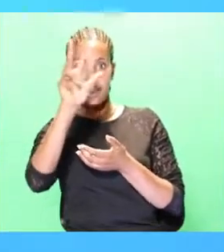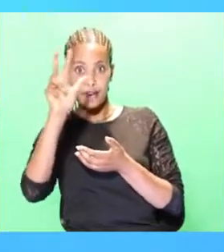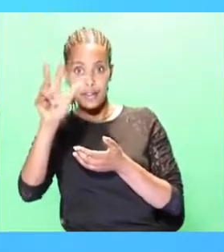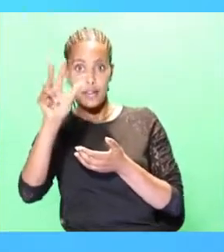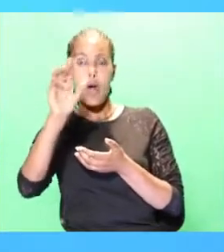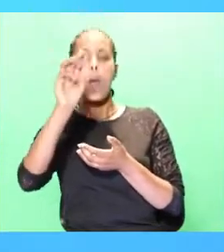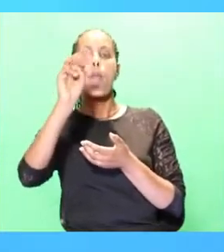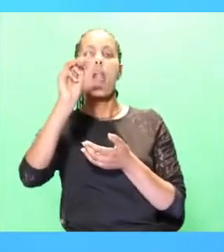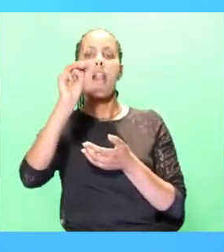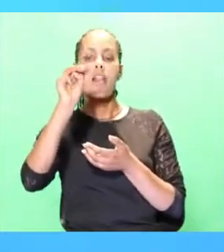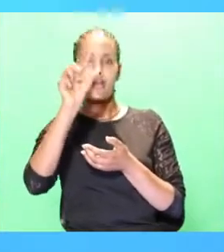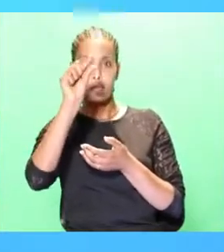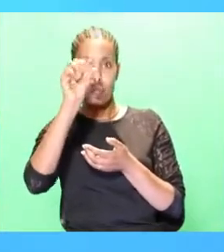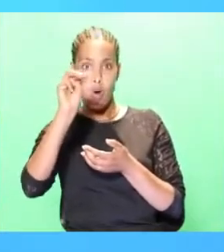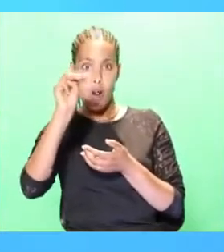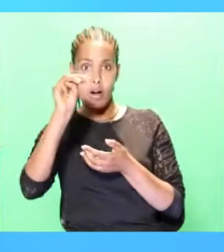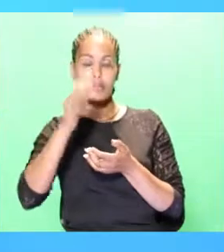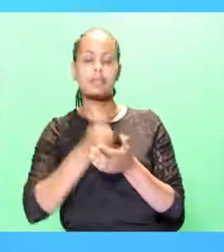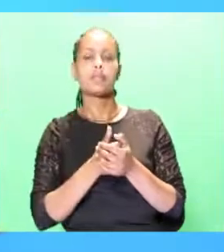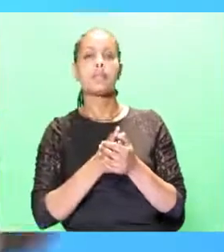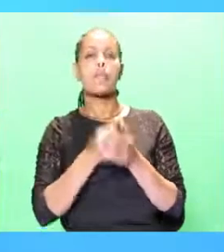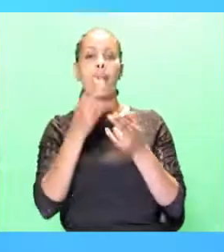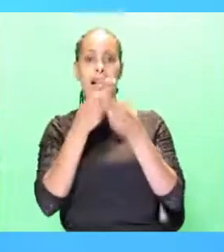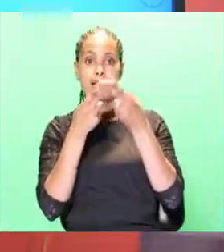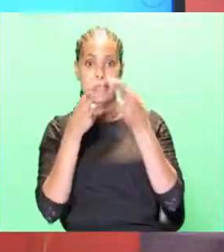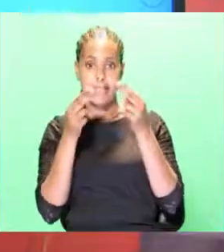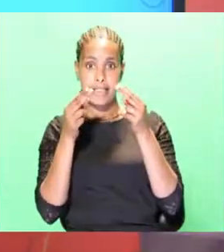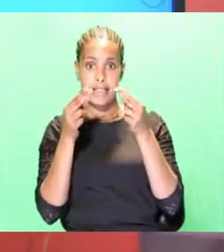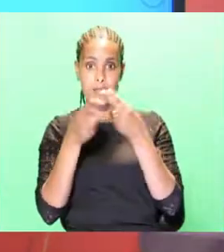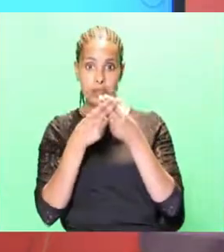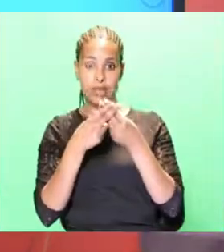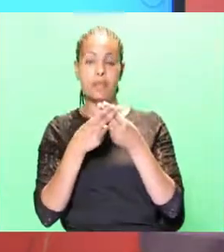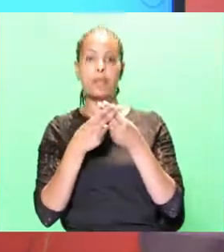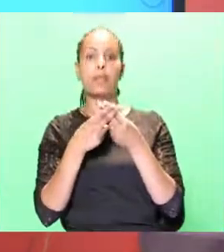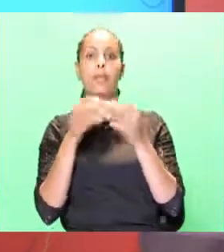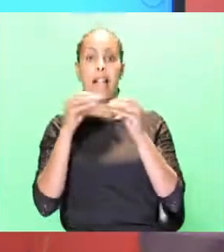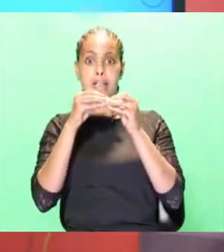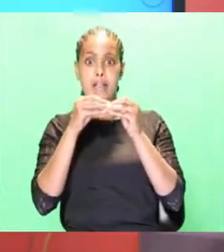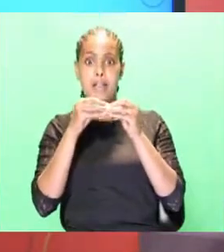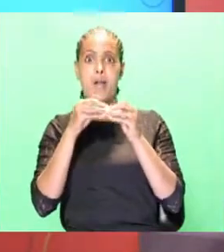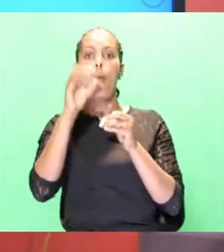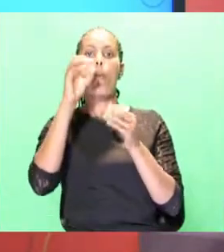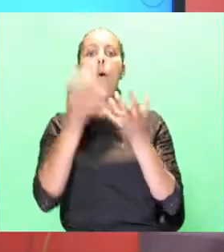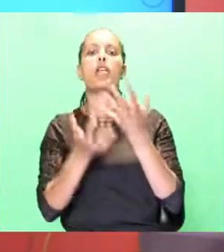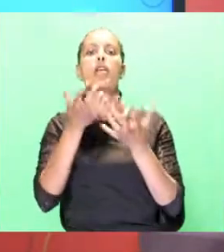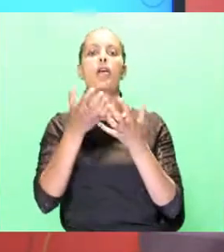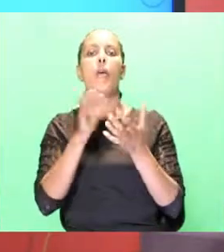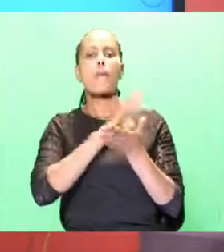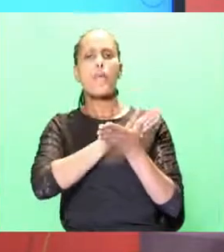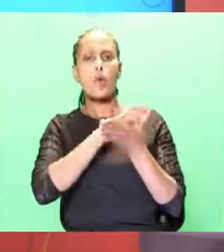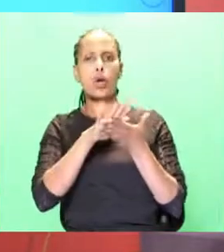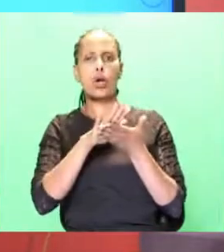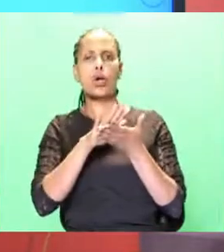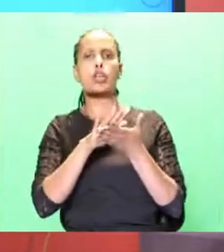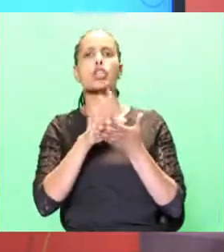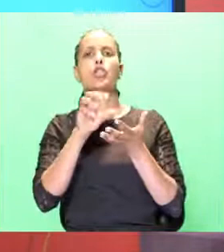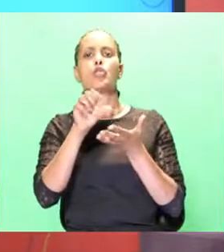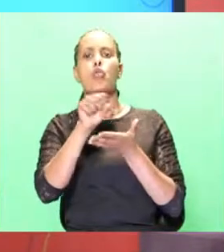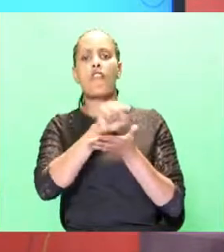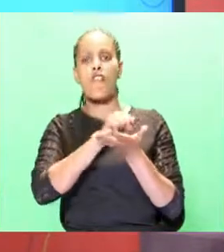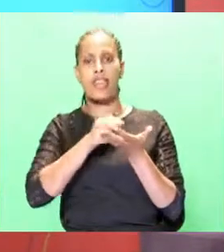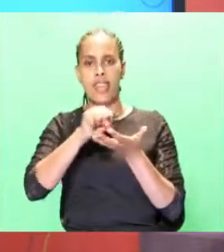0.33 molar, plus boiling point of pure